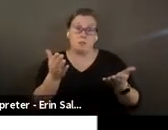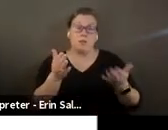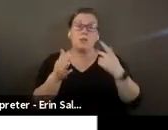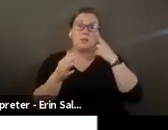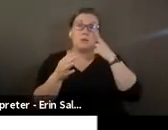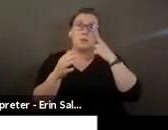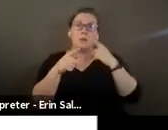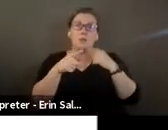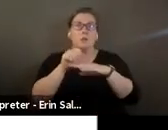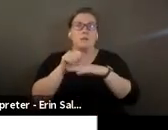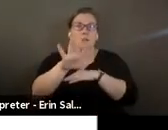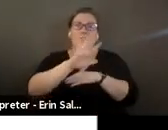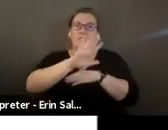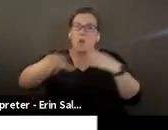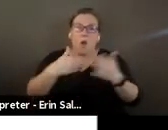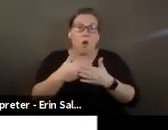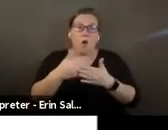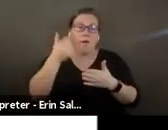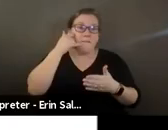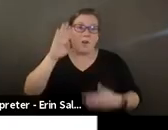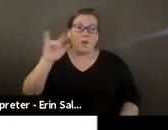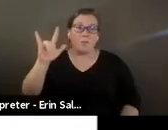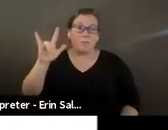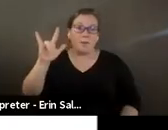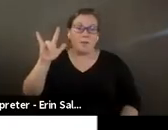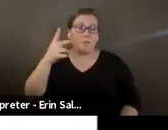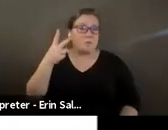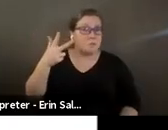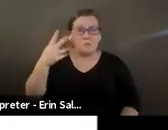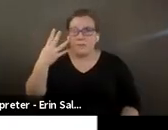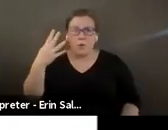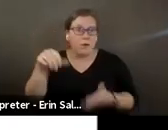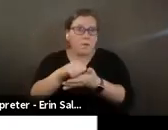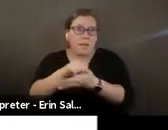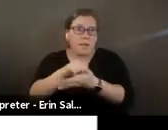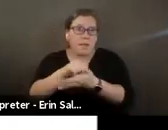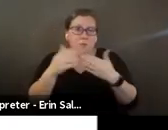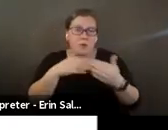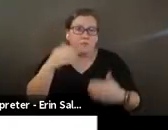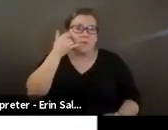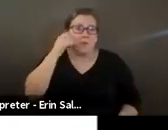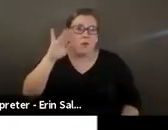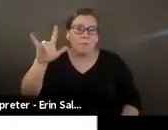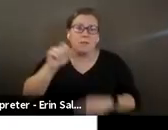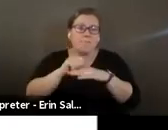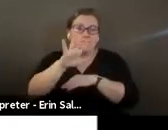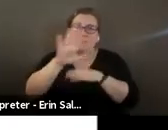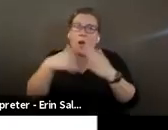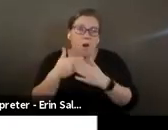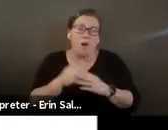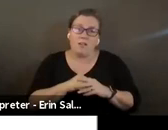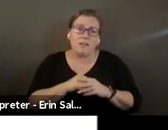in all of your phone bill. Some people will just take one page and send it in from the phone